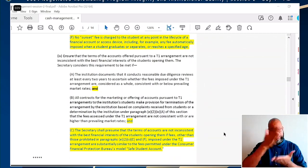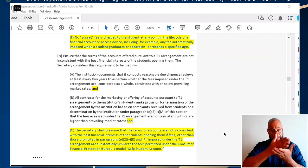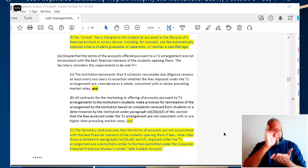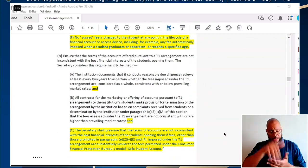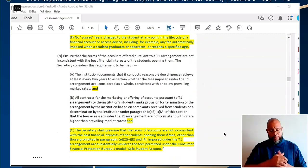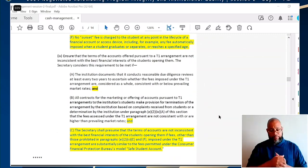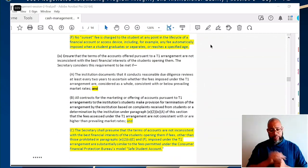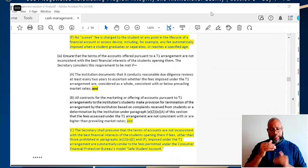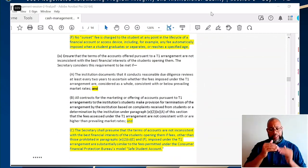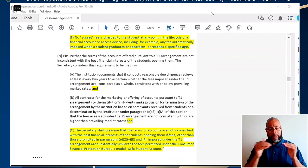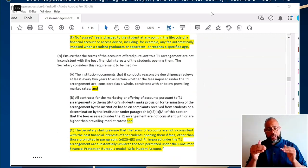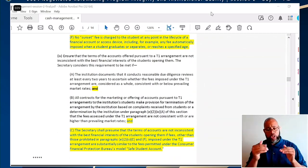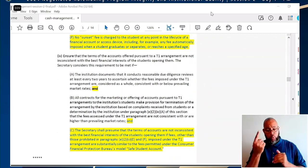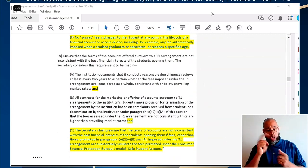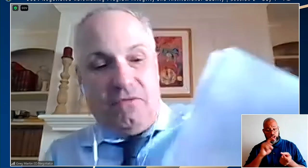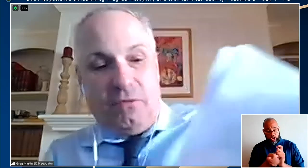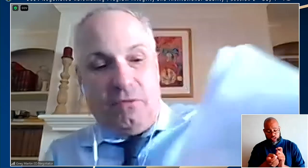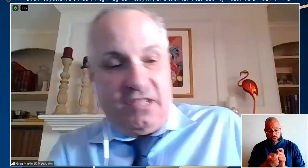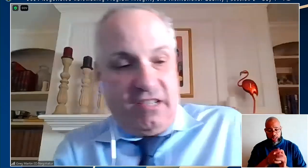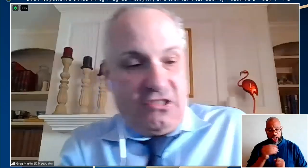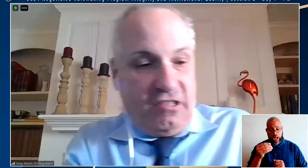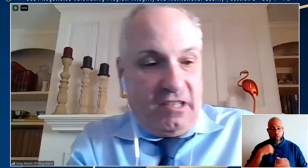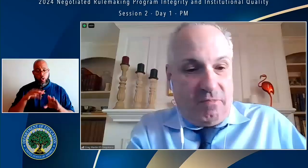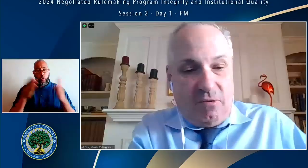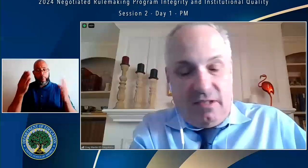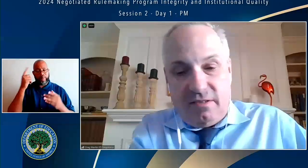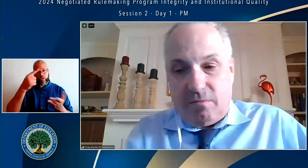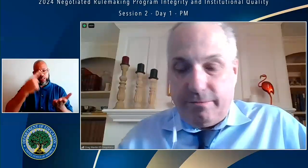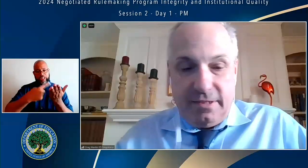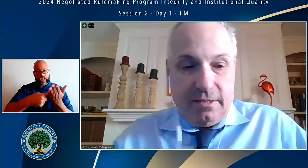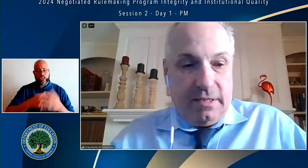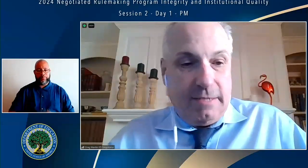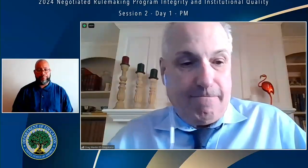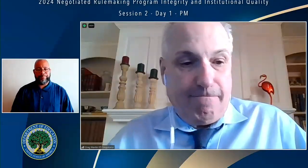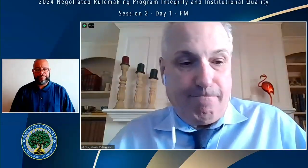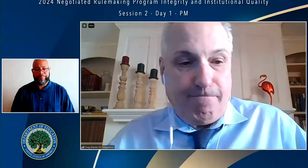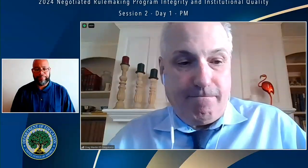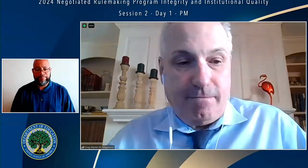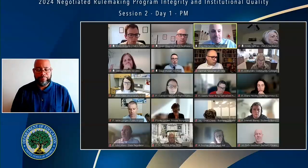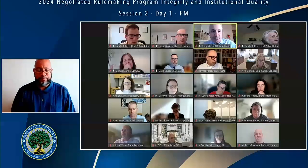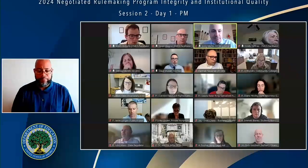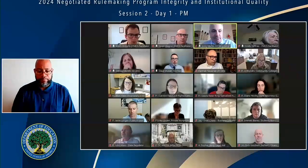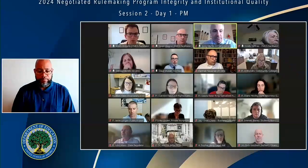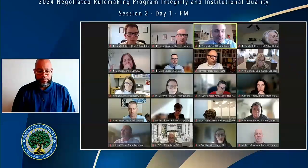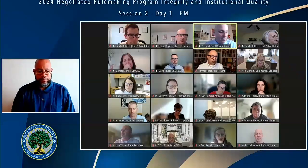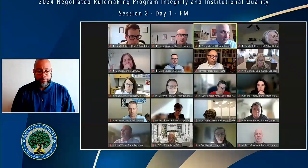these tier one changes, and we'll open the floor for discussion at this point.